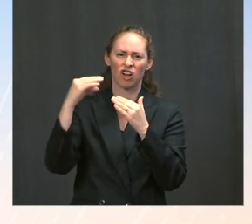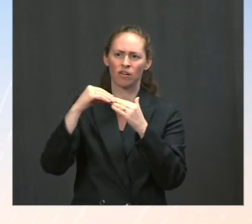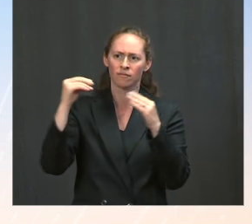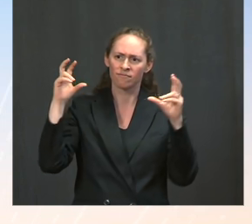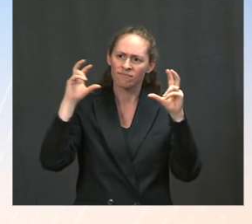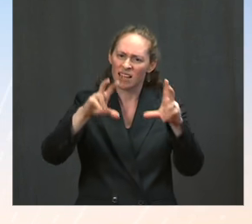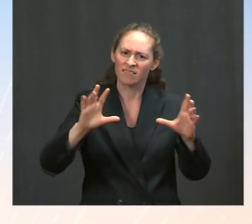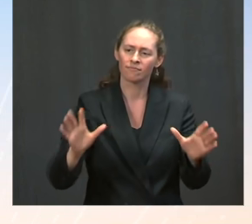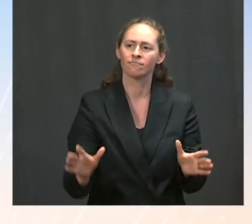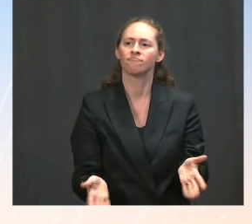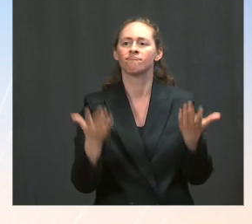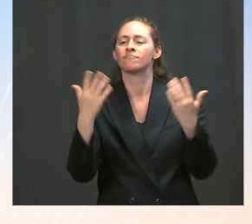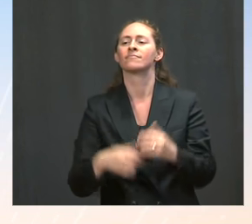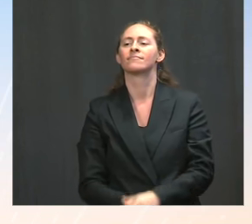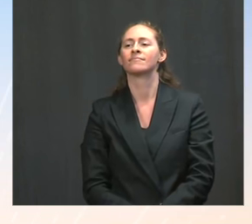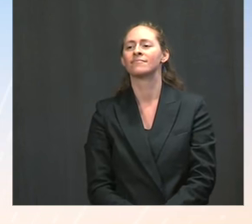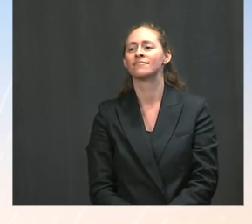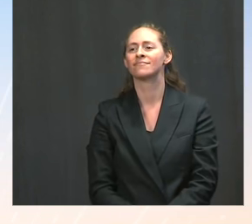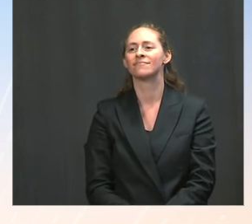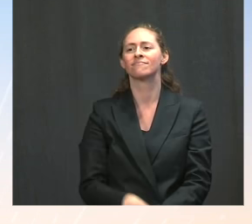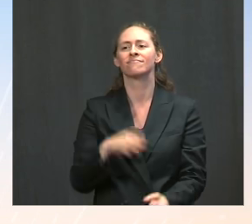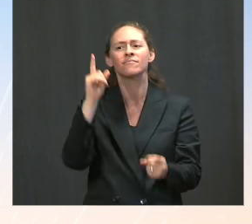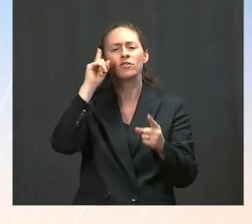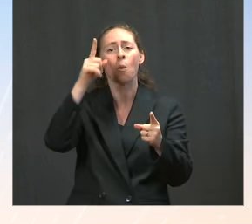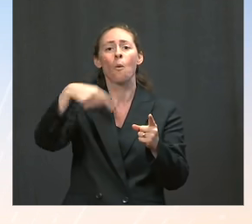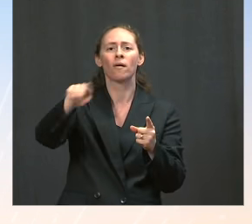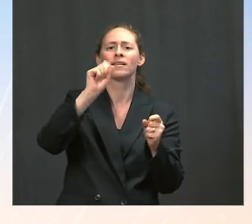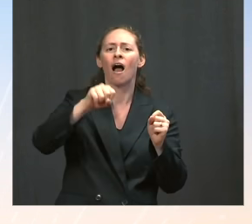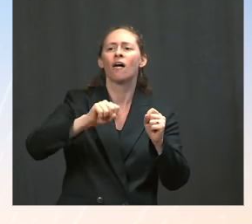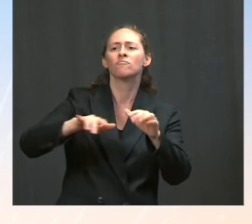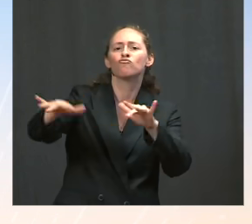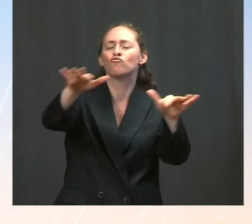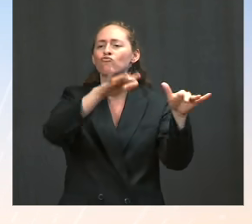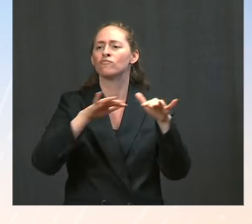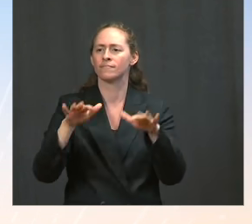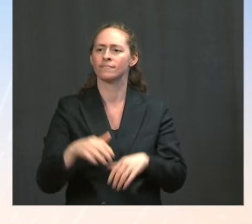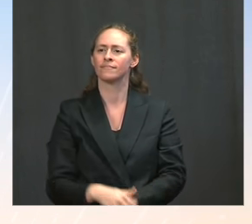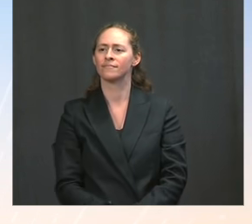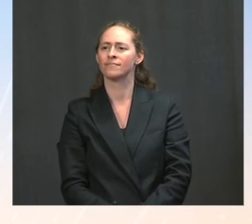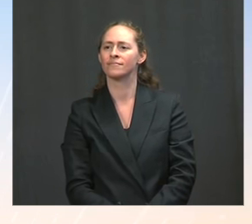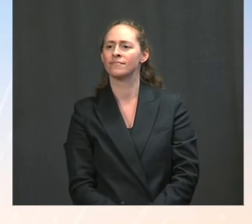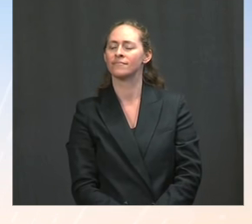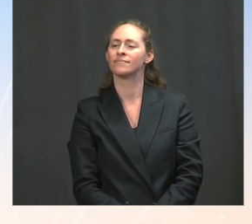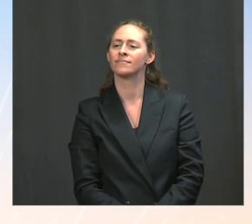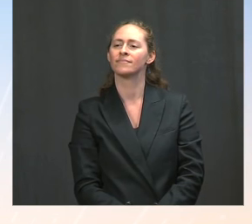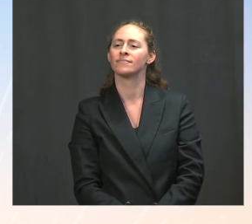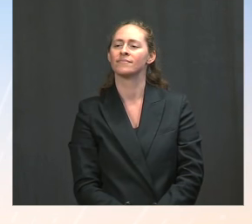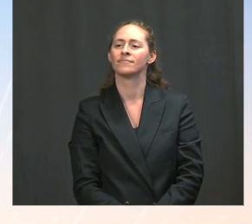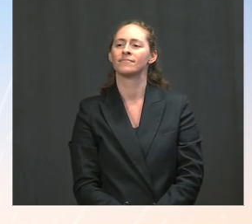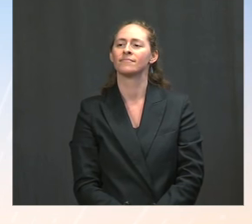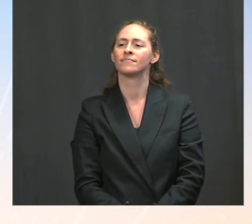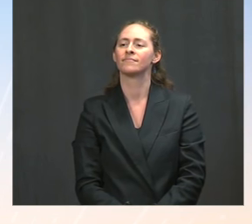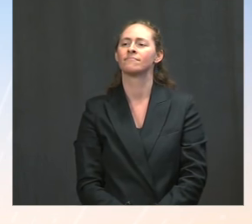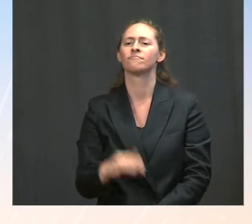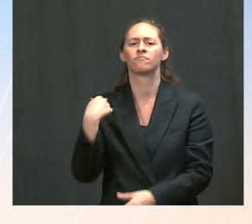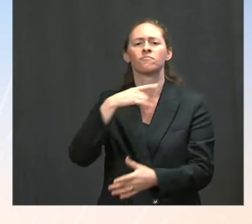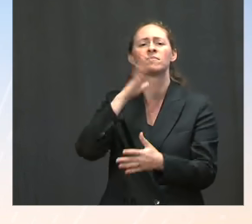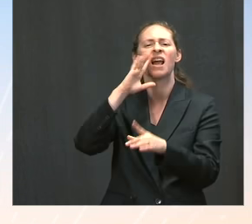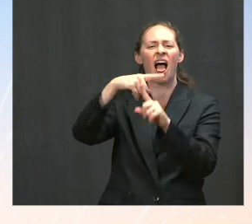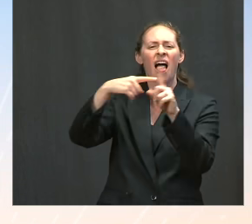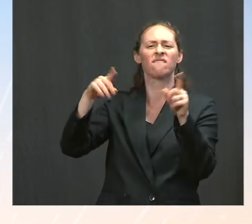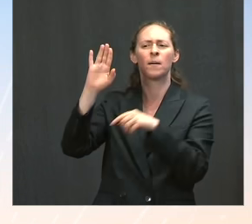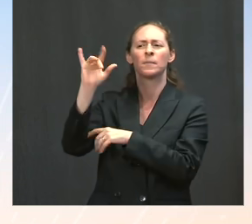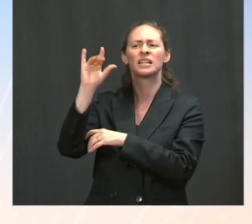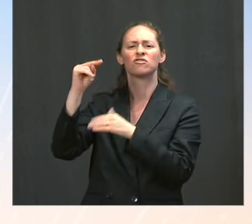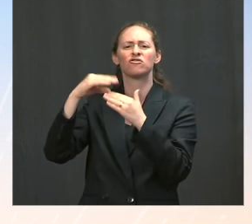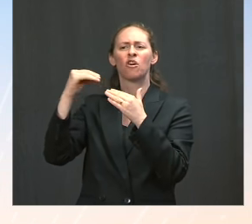the Economic Adjustment Assistance, we're offering $500 million to hundreds of communities across the country to create new jobs,